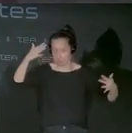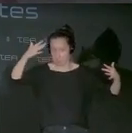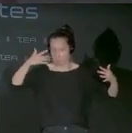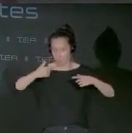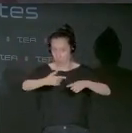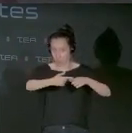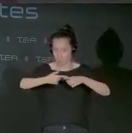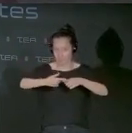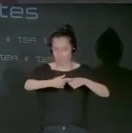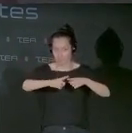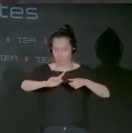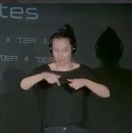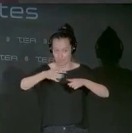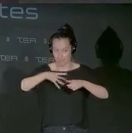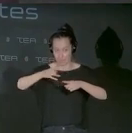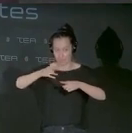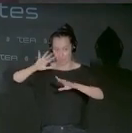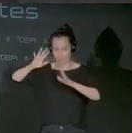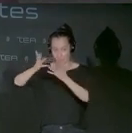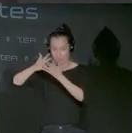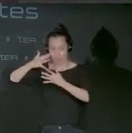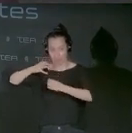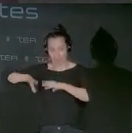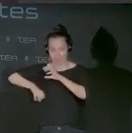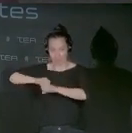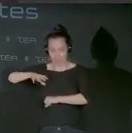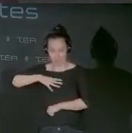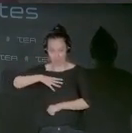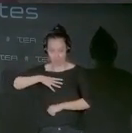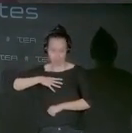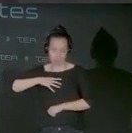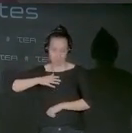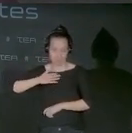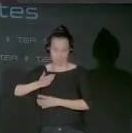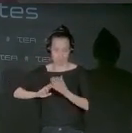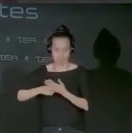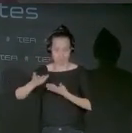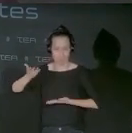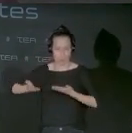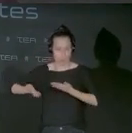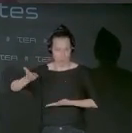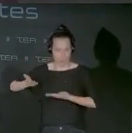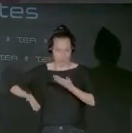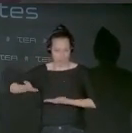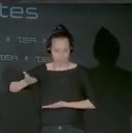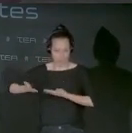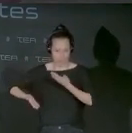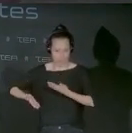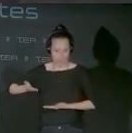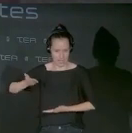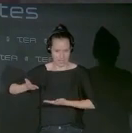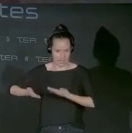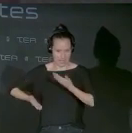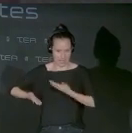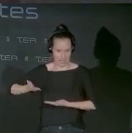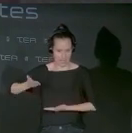the systems that we use, the VR goggles or the text interface that we use, are...